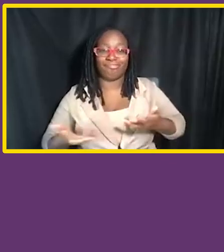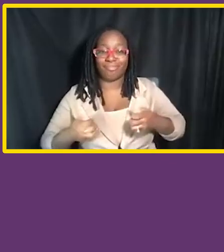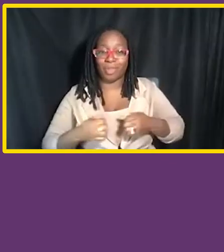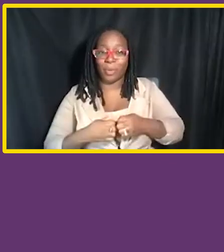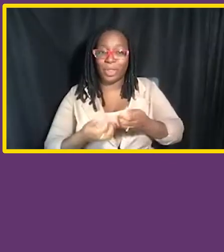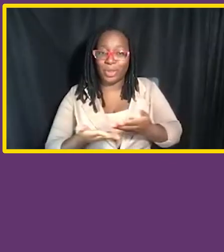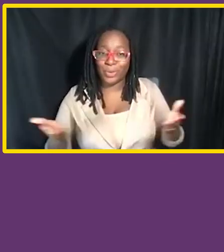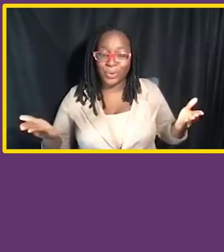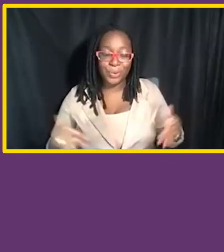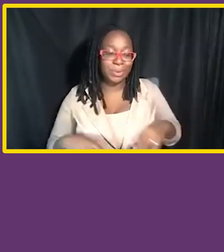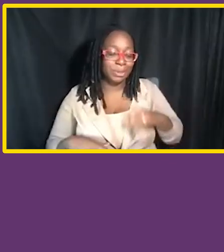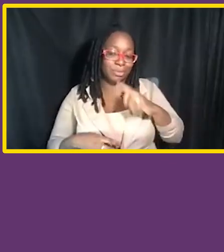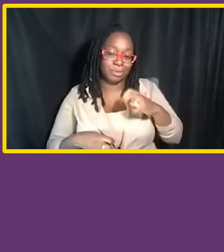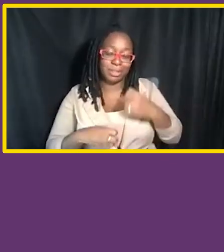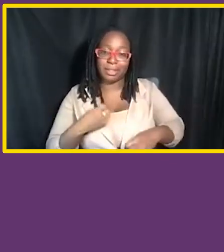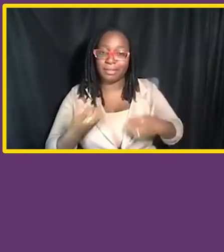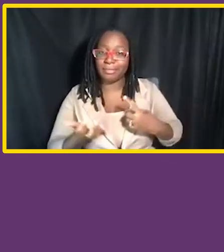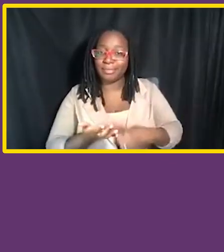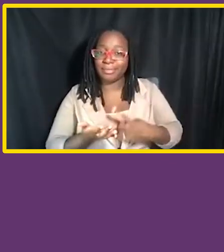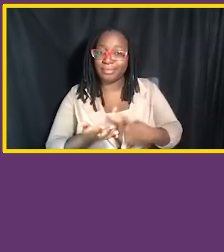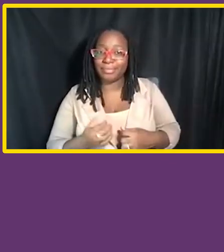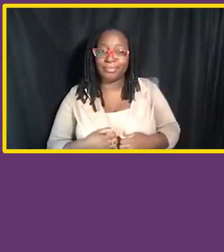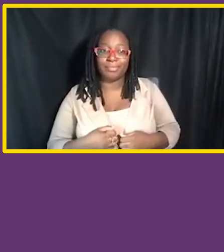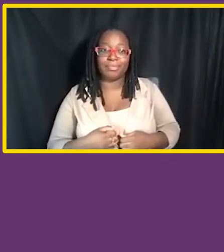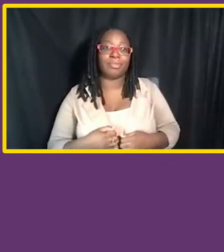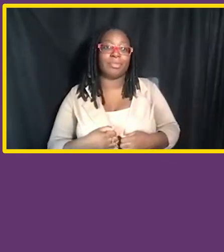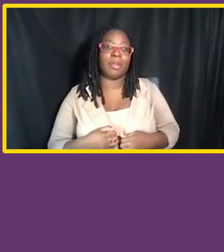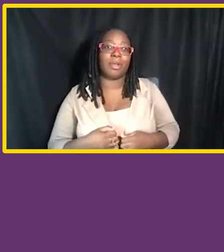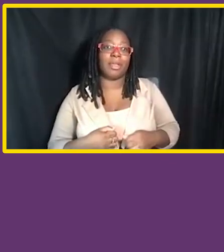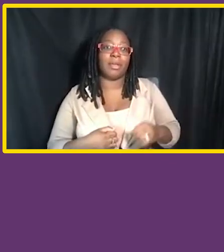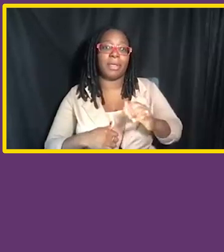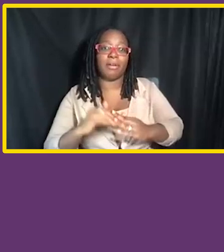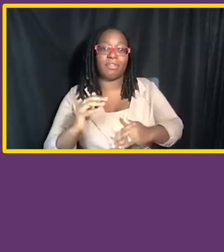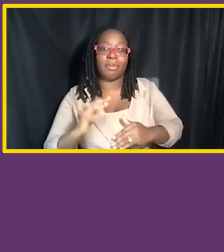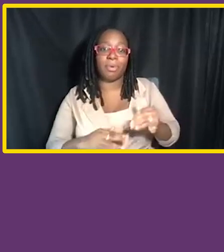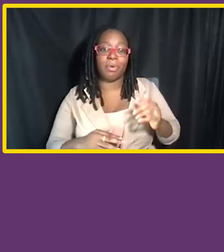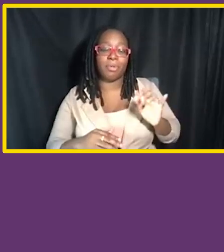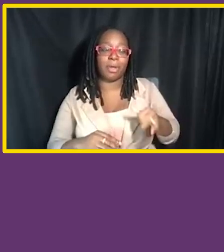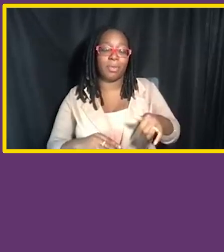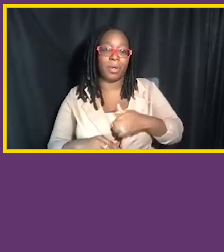tackling some tough conversations, getting comfortable being uncomfortable together.